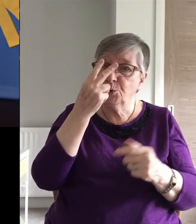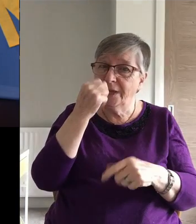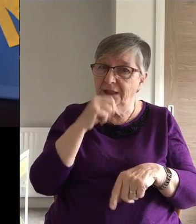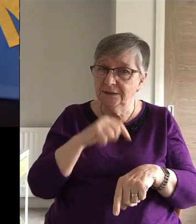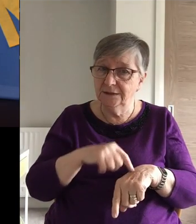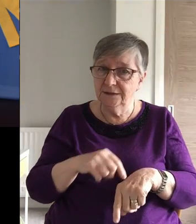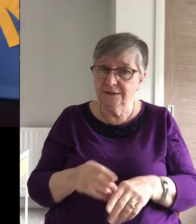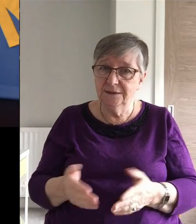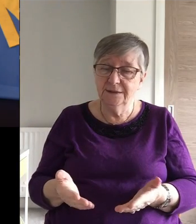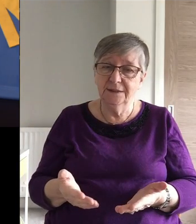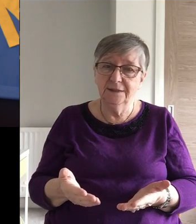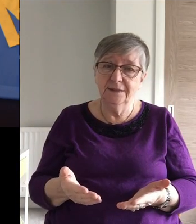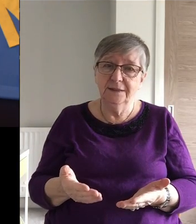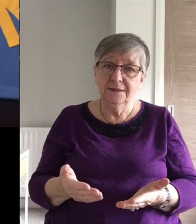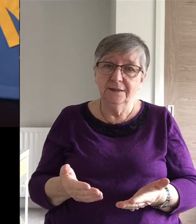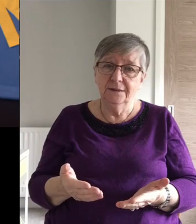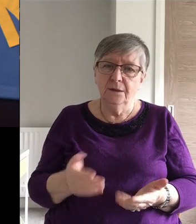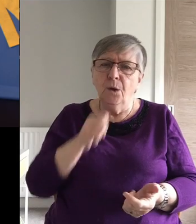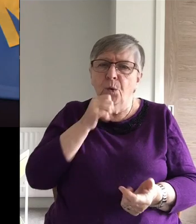tonight?